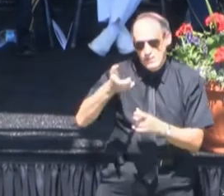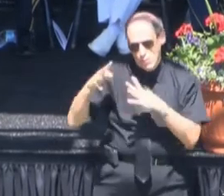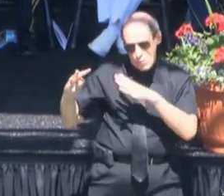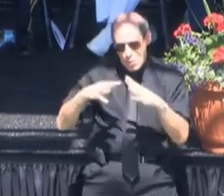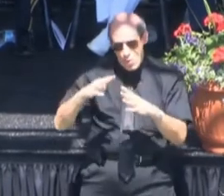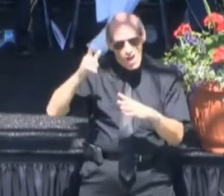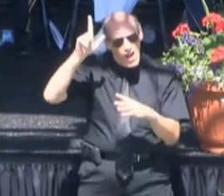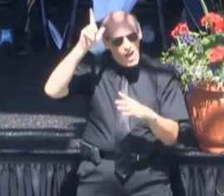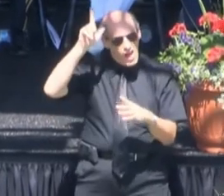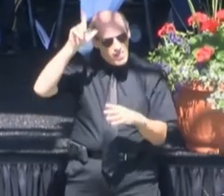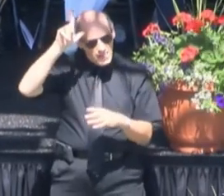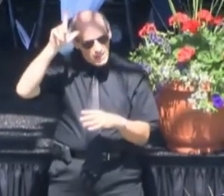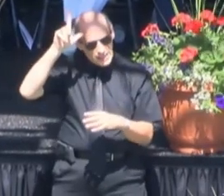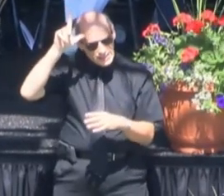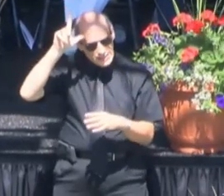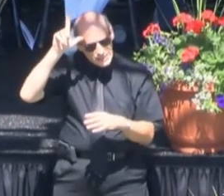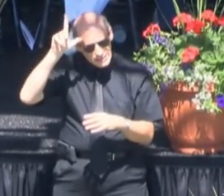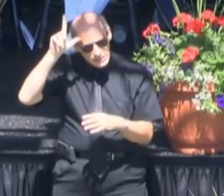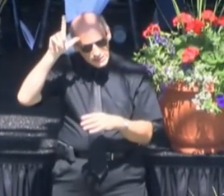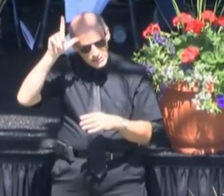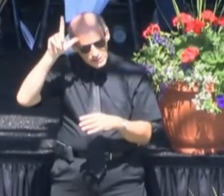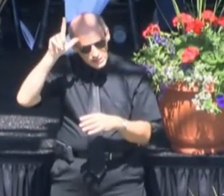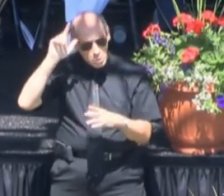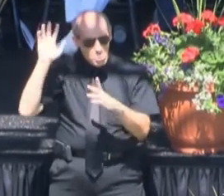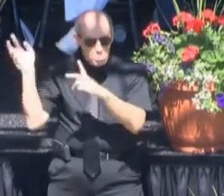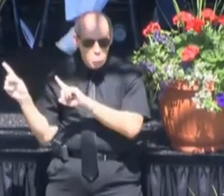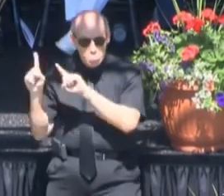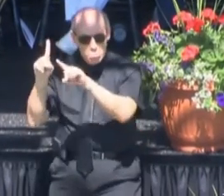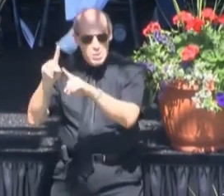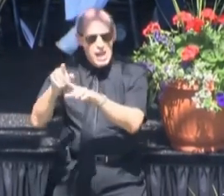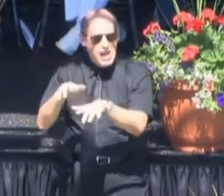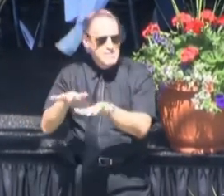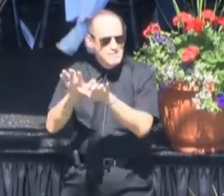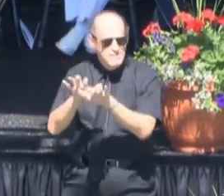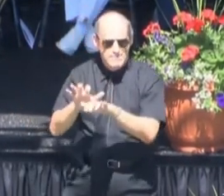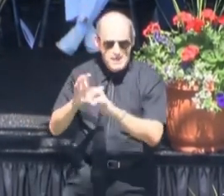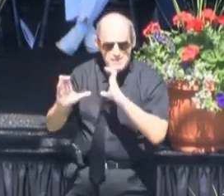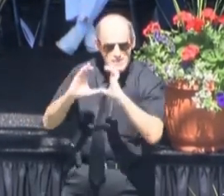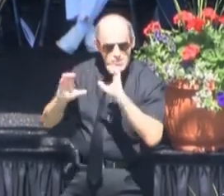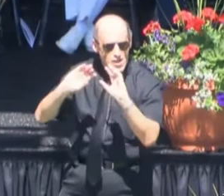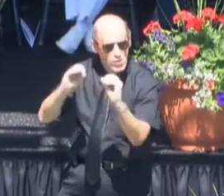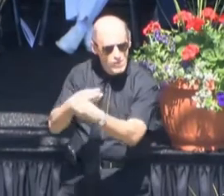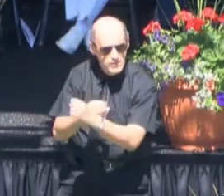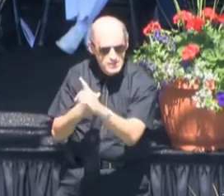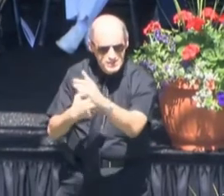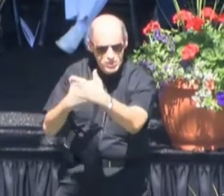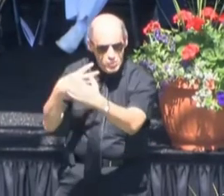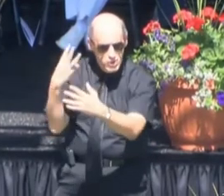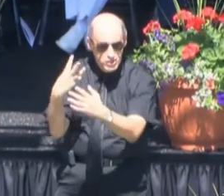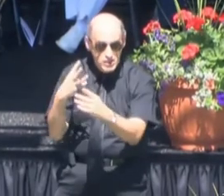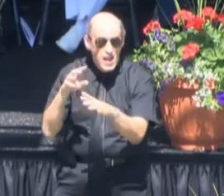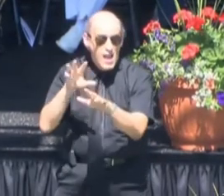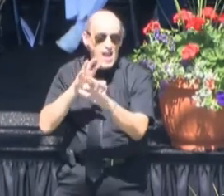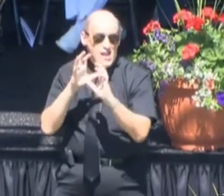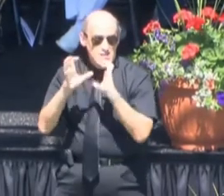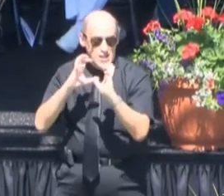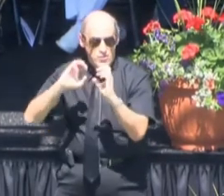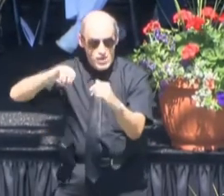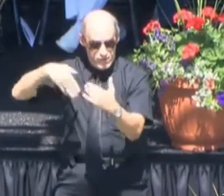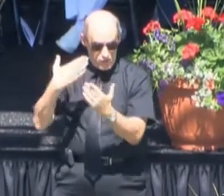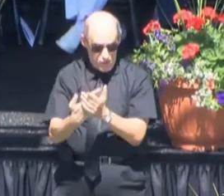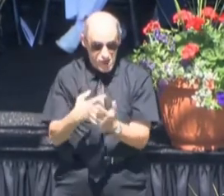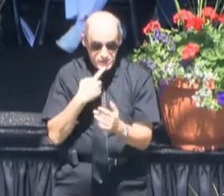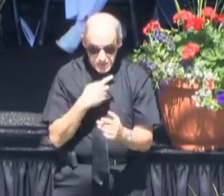Abraham Lincoln would ride up to a telegraph office north of Washington, D.C. One night, a telegram came in detailing the